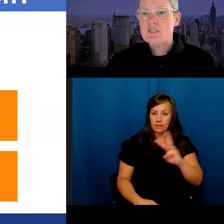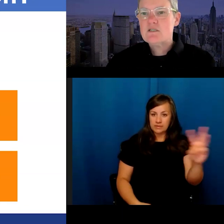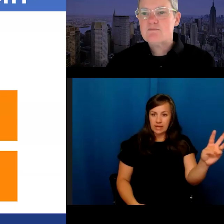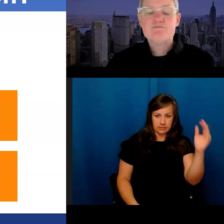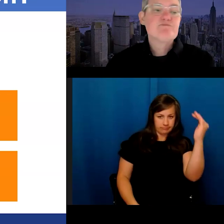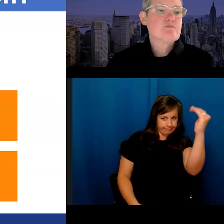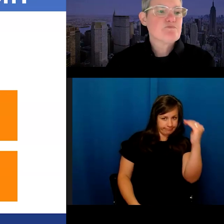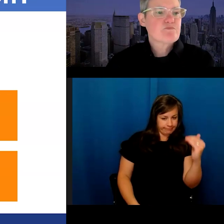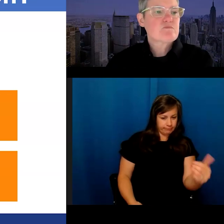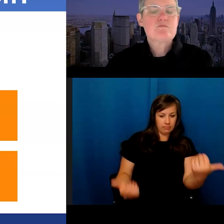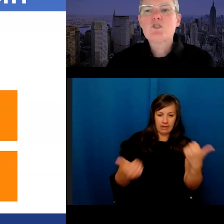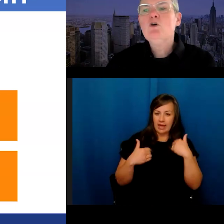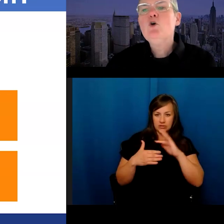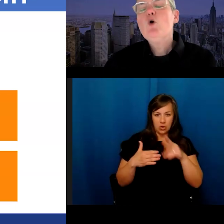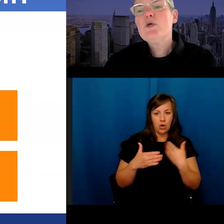equivalent listings.